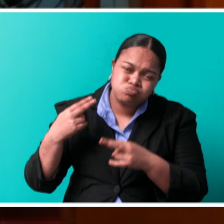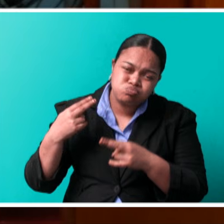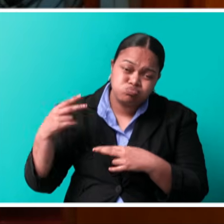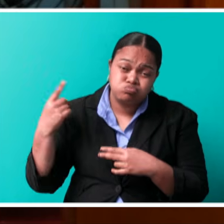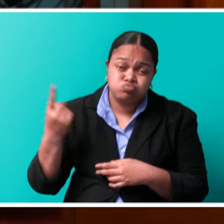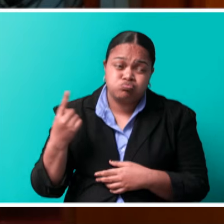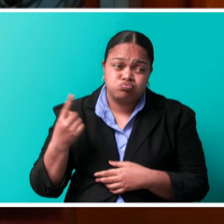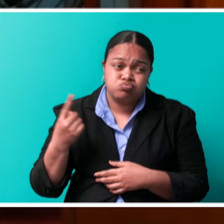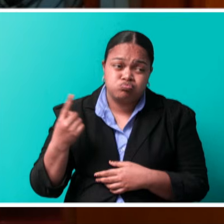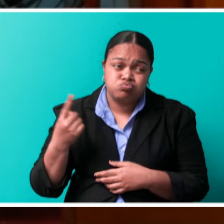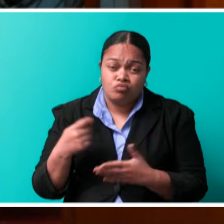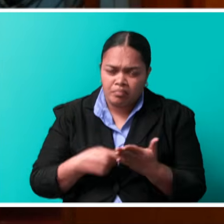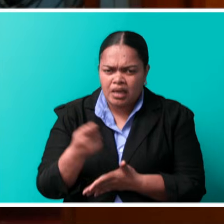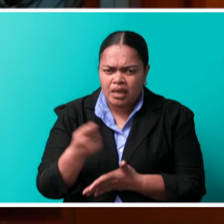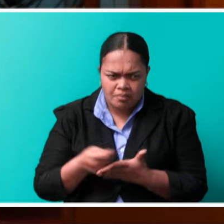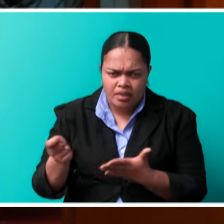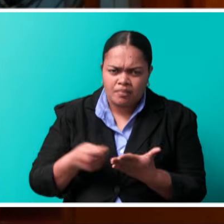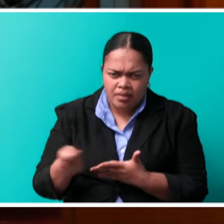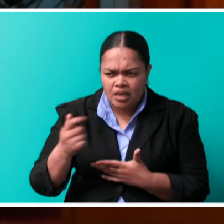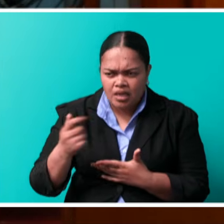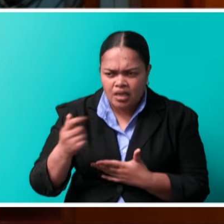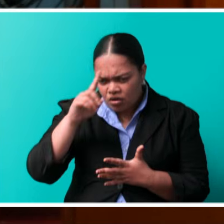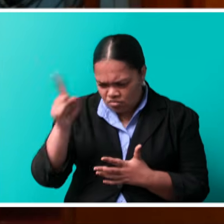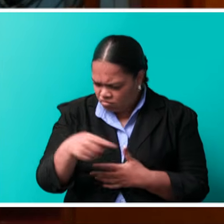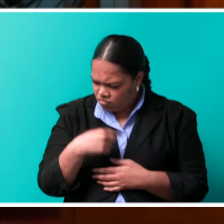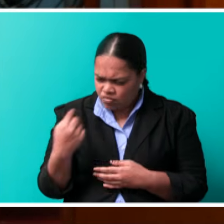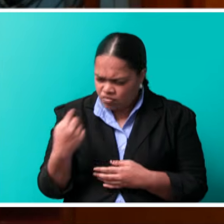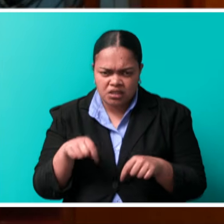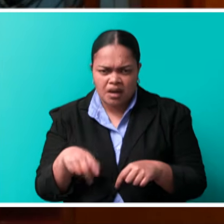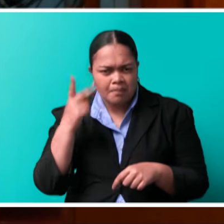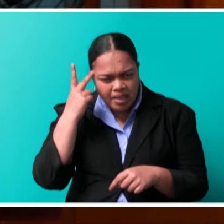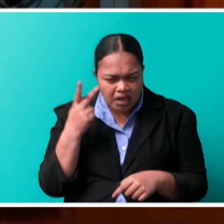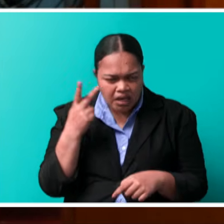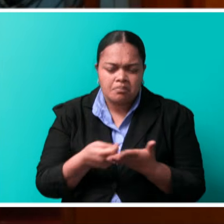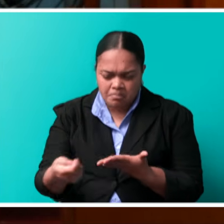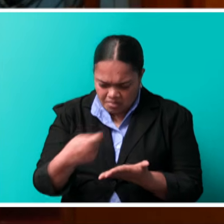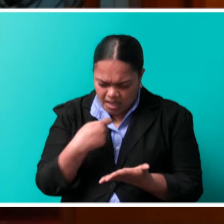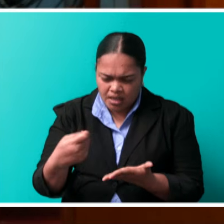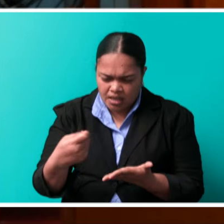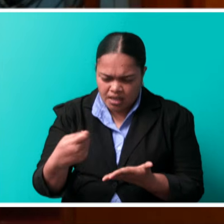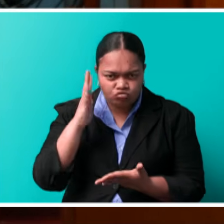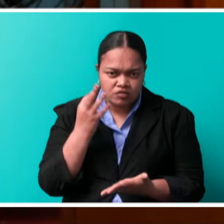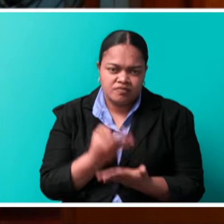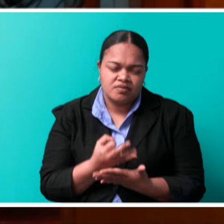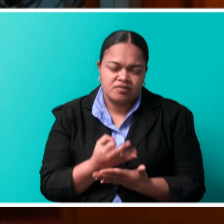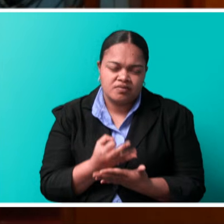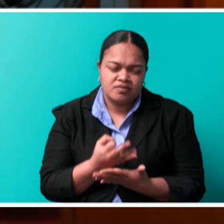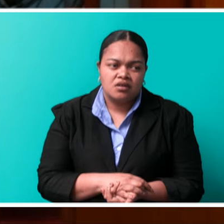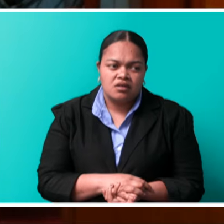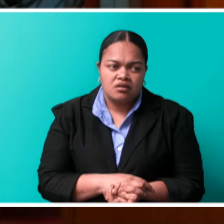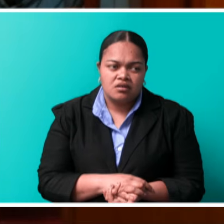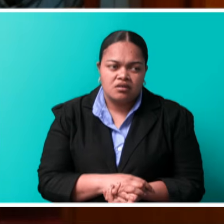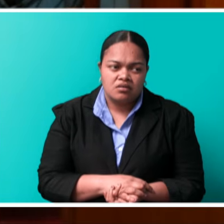for most of our education, honorable members who are sitting here, with very limited, little